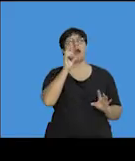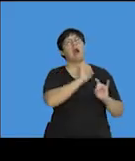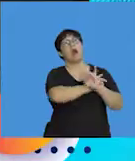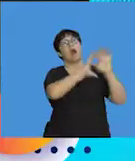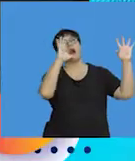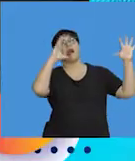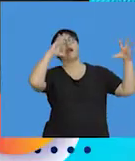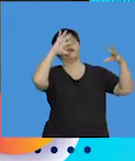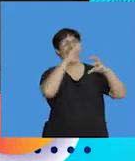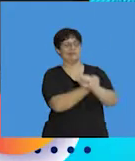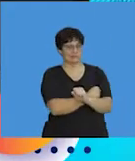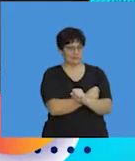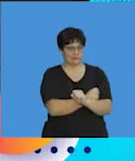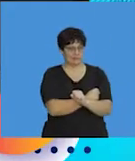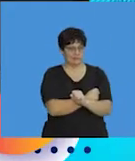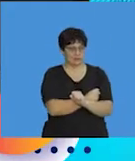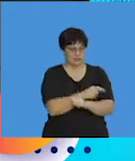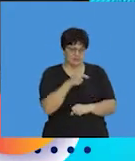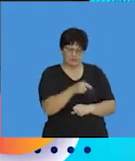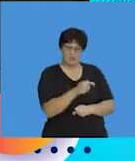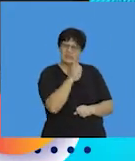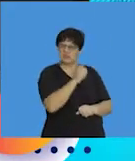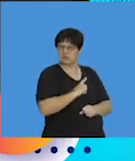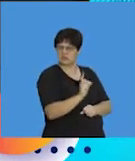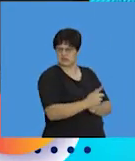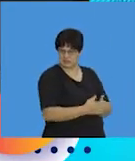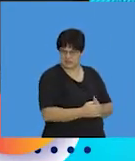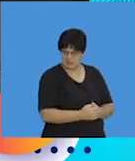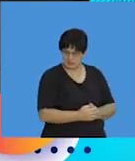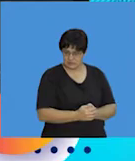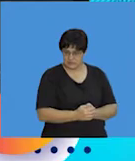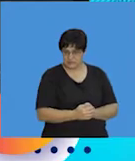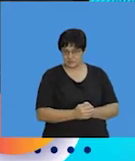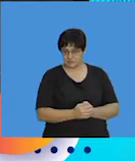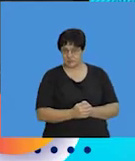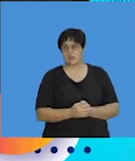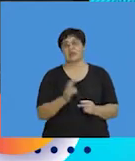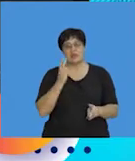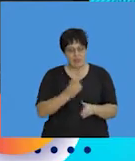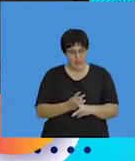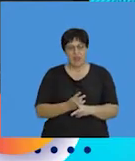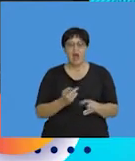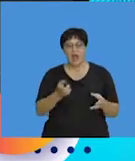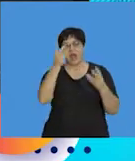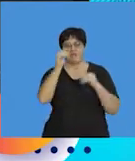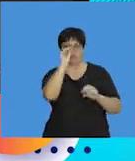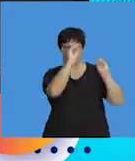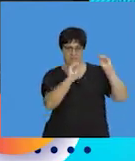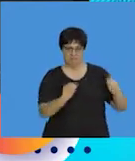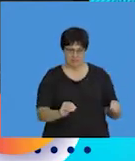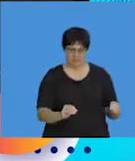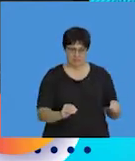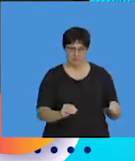can get it straight in our heads what's happening. And then we can put all the information in, and